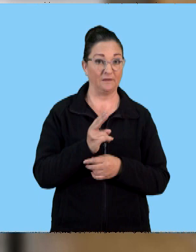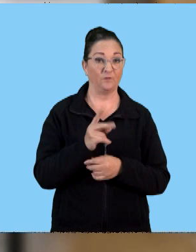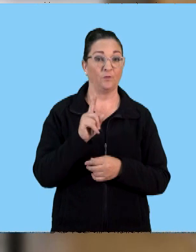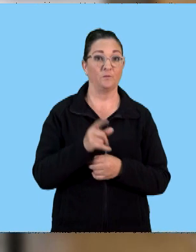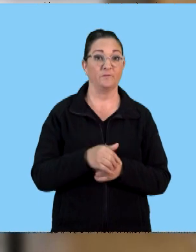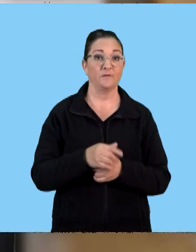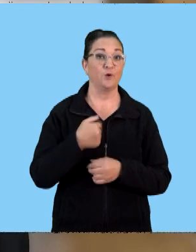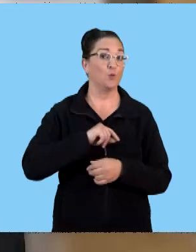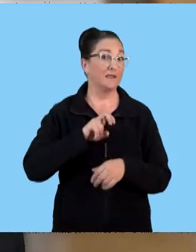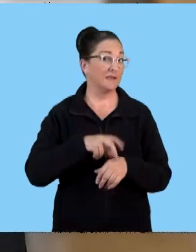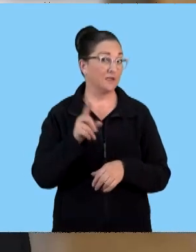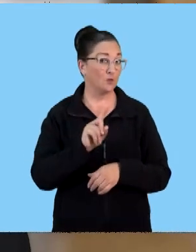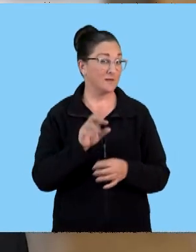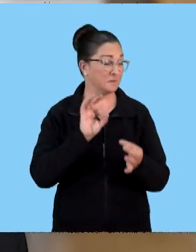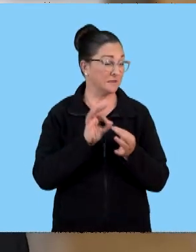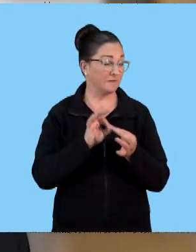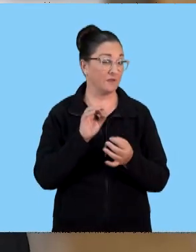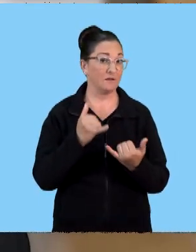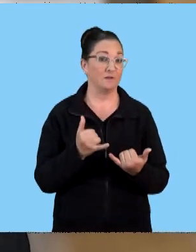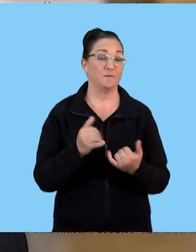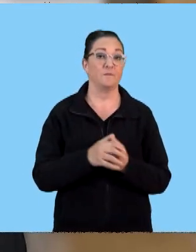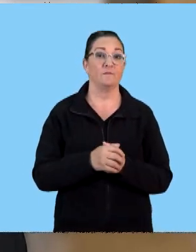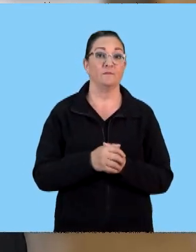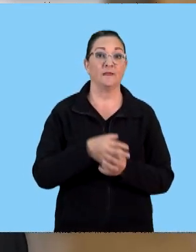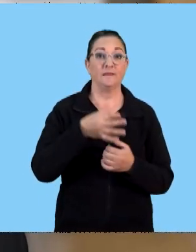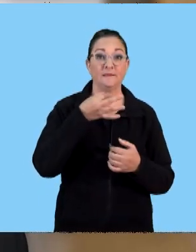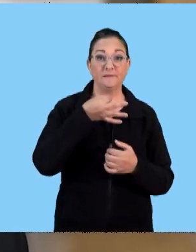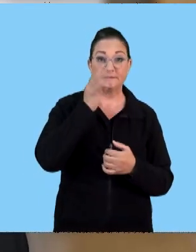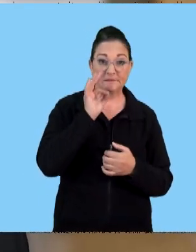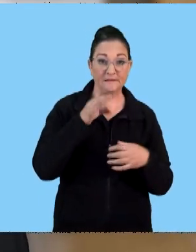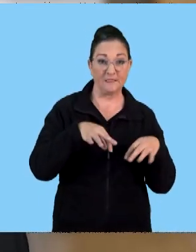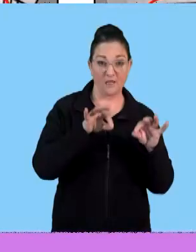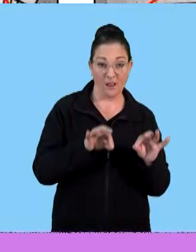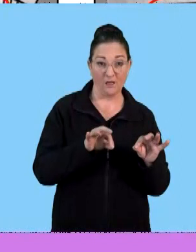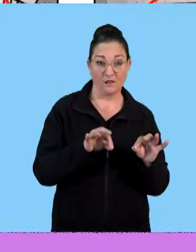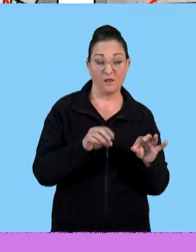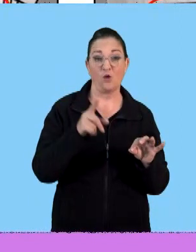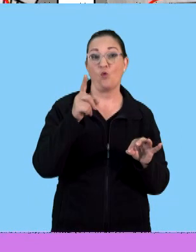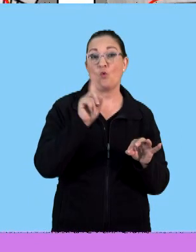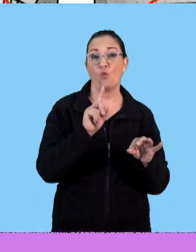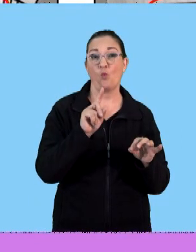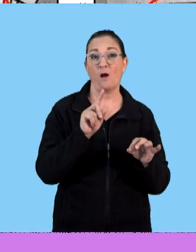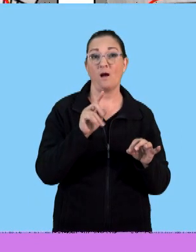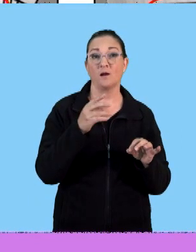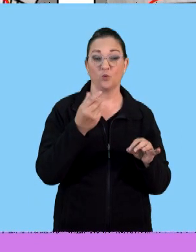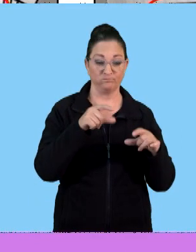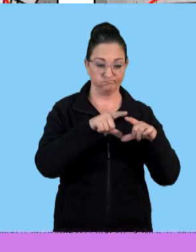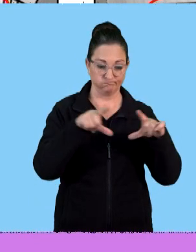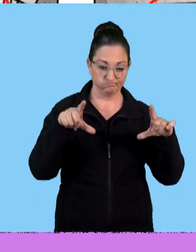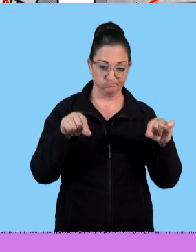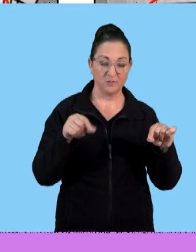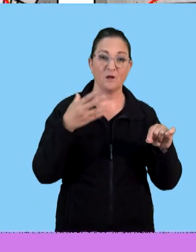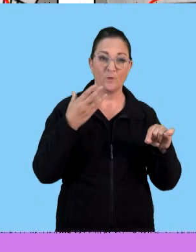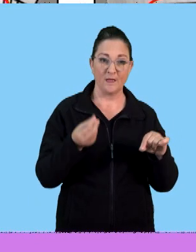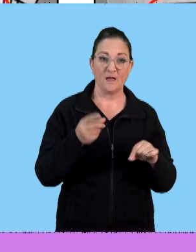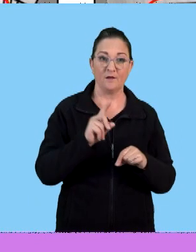us quickly run through this again. I said we need to be very specific, right? It's for the tea towels. What are the dimensions